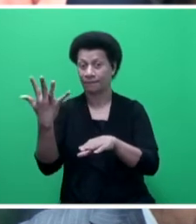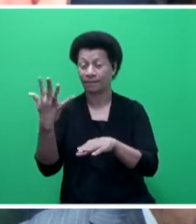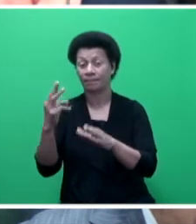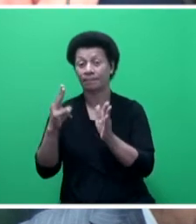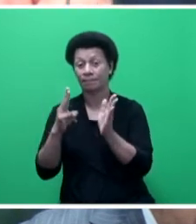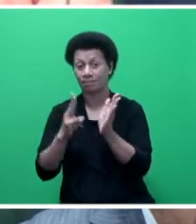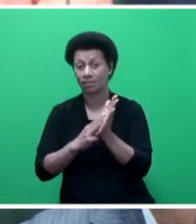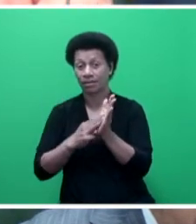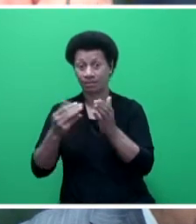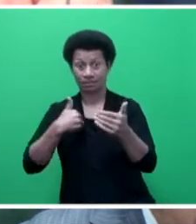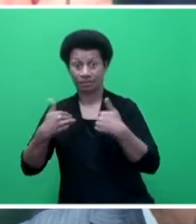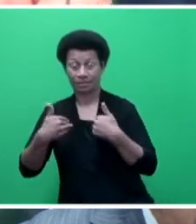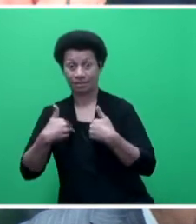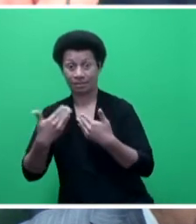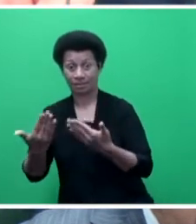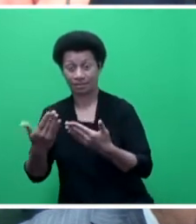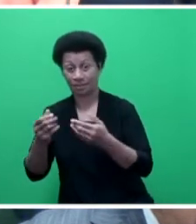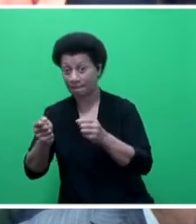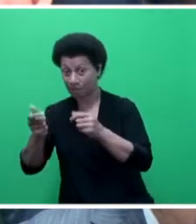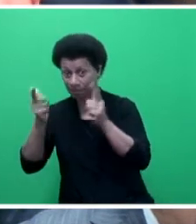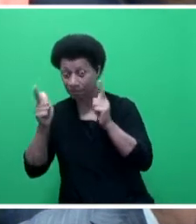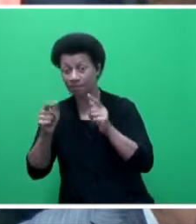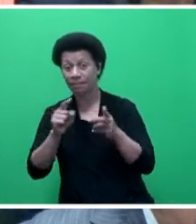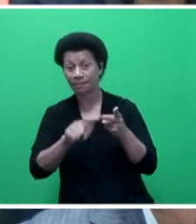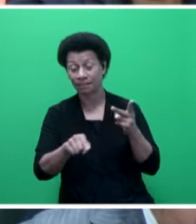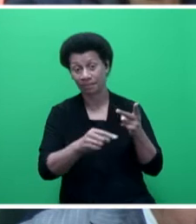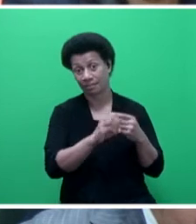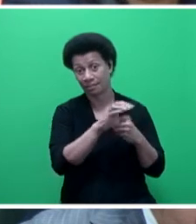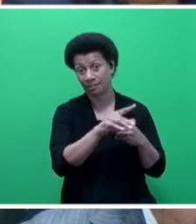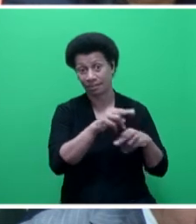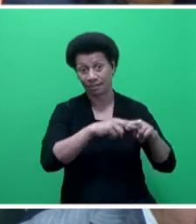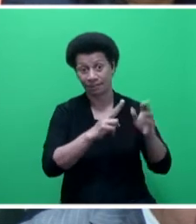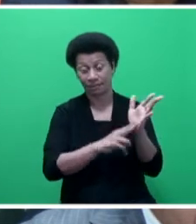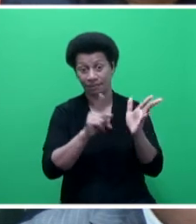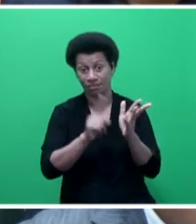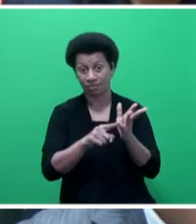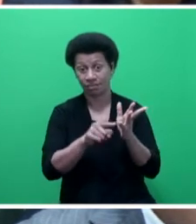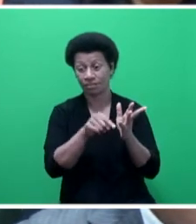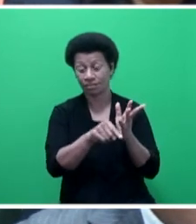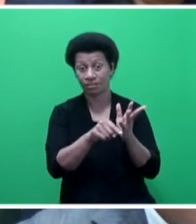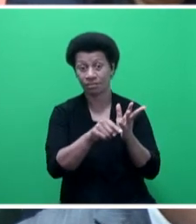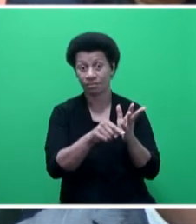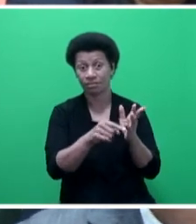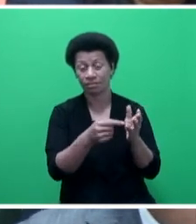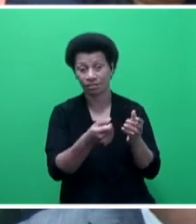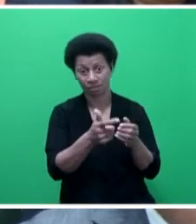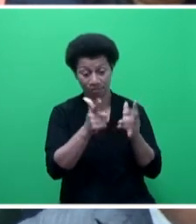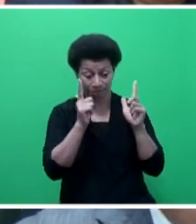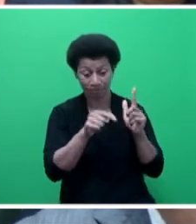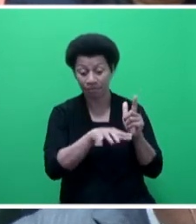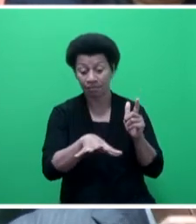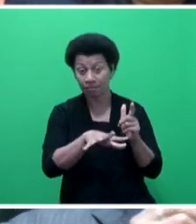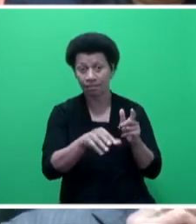professors and 10 FNU academics attended a research boot camp at FNU Nasinu campus. At the boot camp, 3